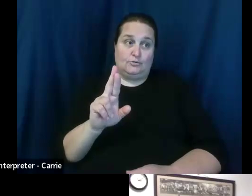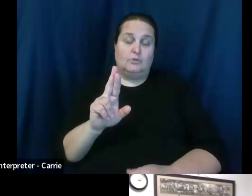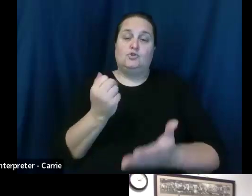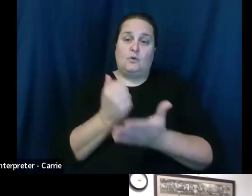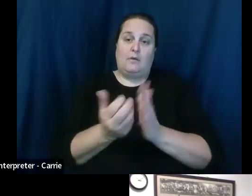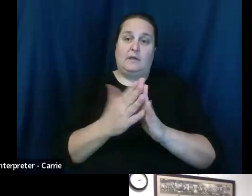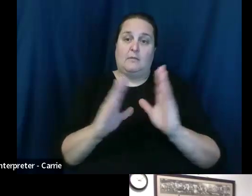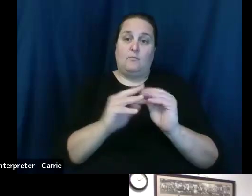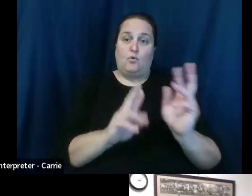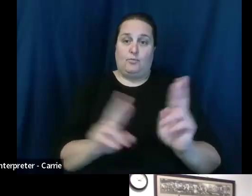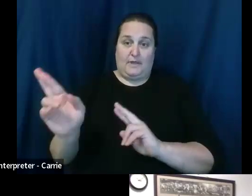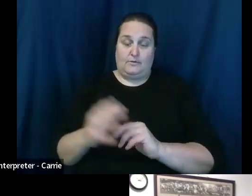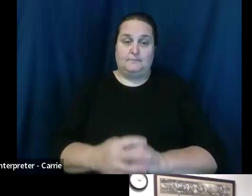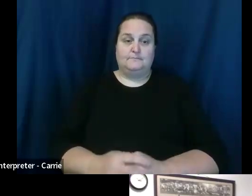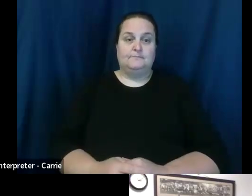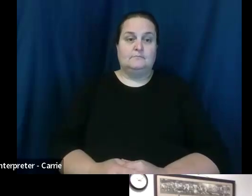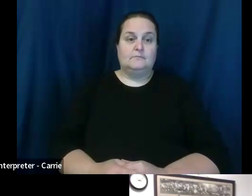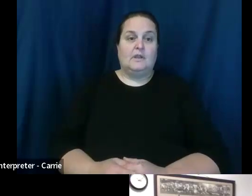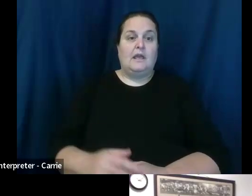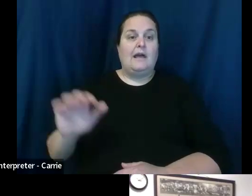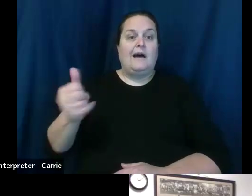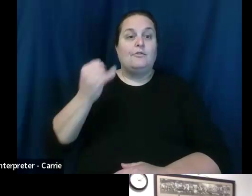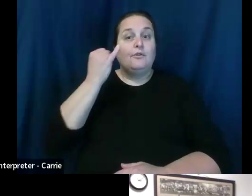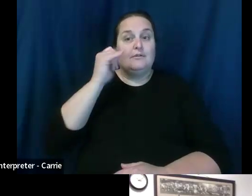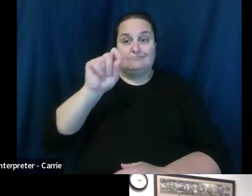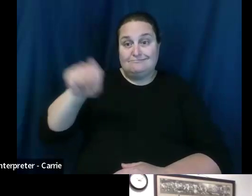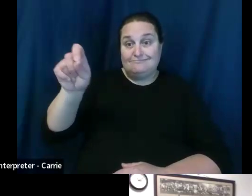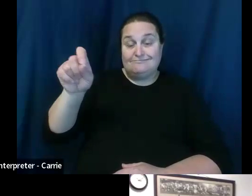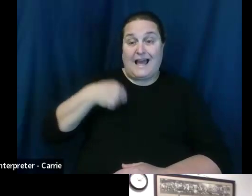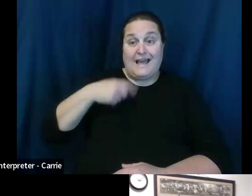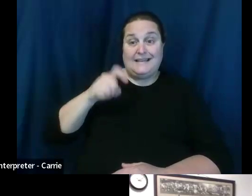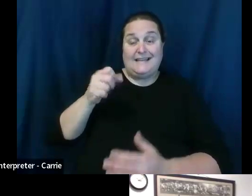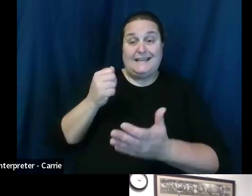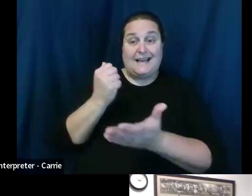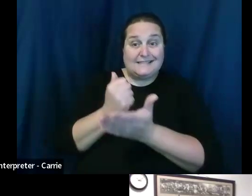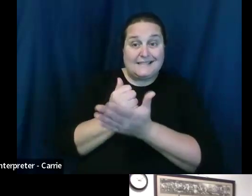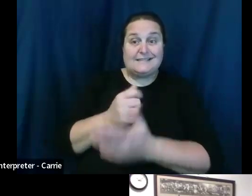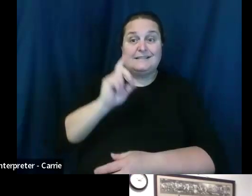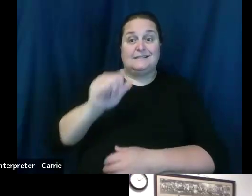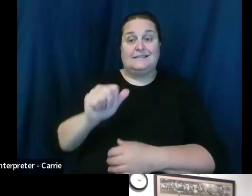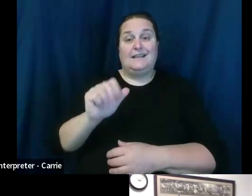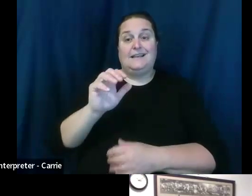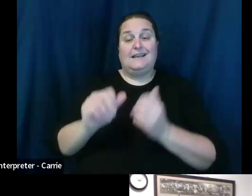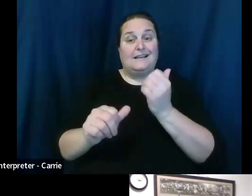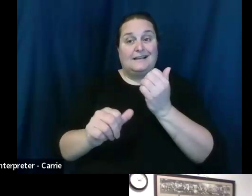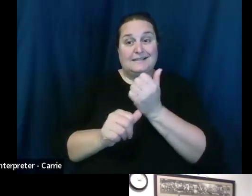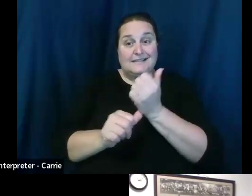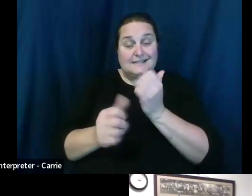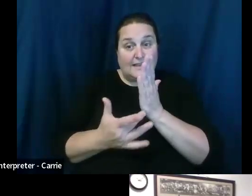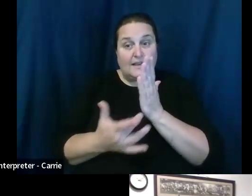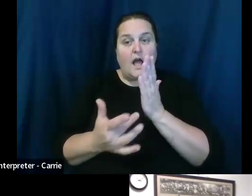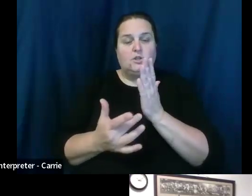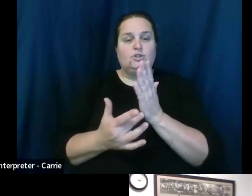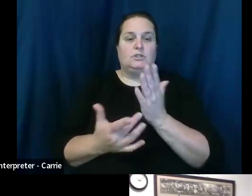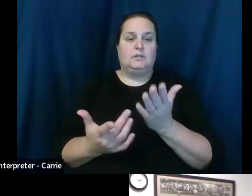prepare. There are also spaces to check if you need assistance or assistive technology, and those will be